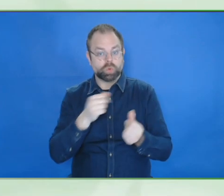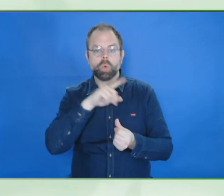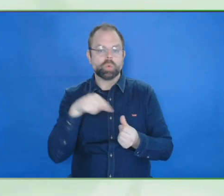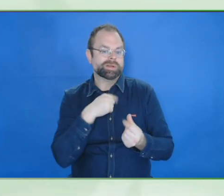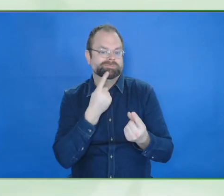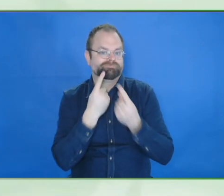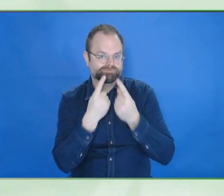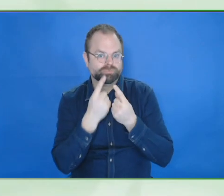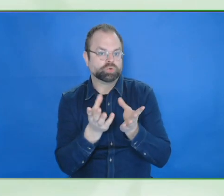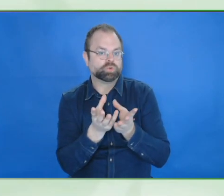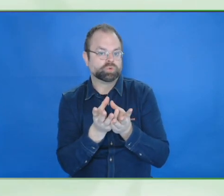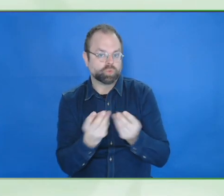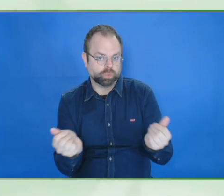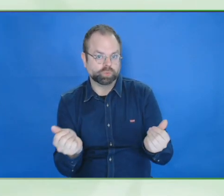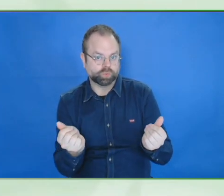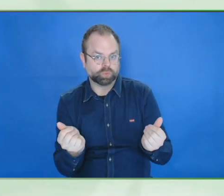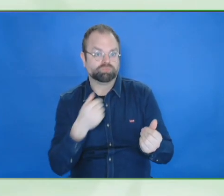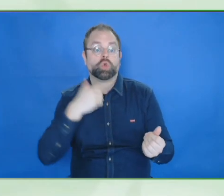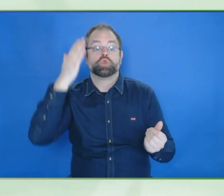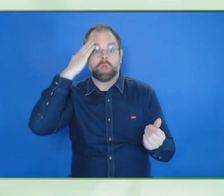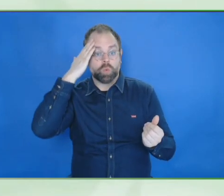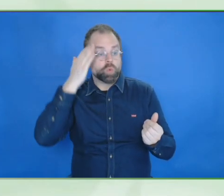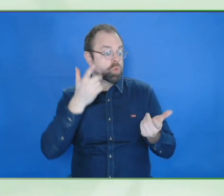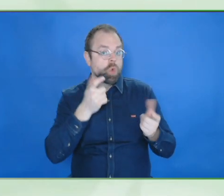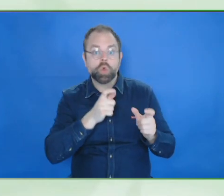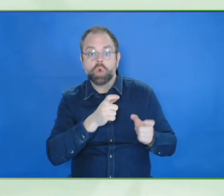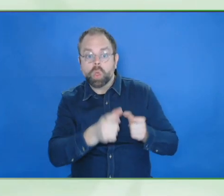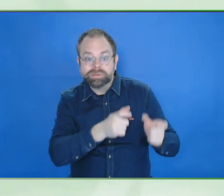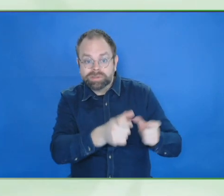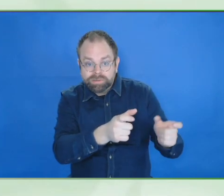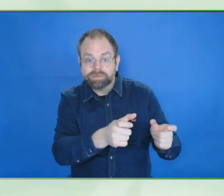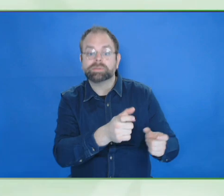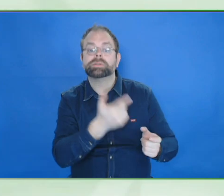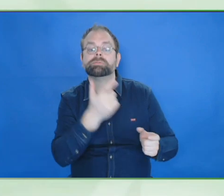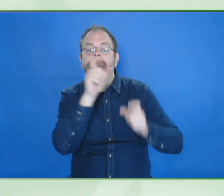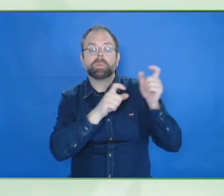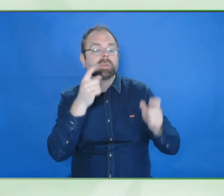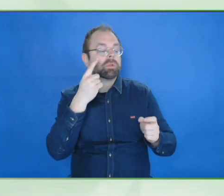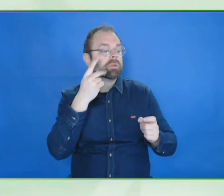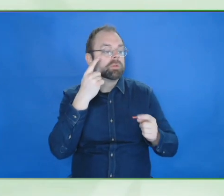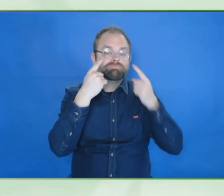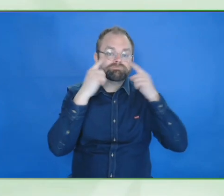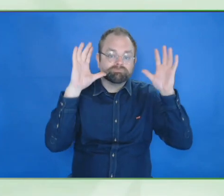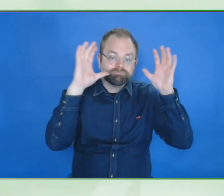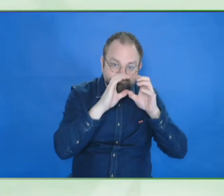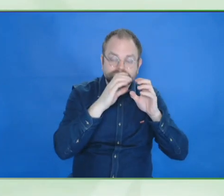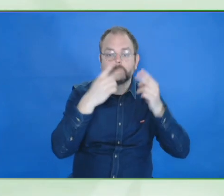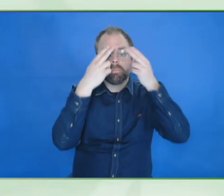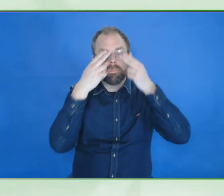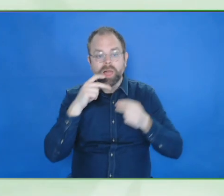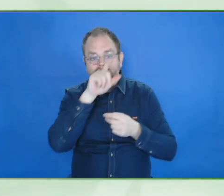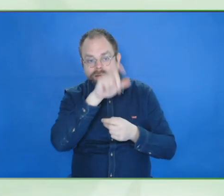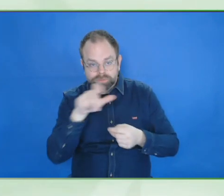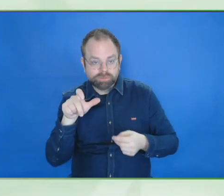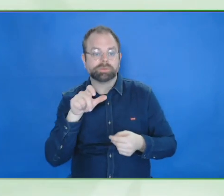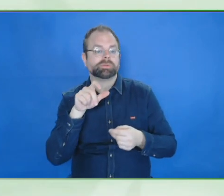But nevertheless, the people have to prove that they are able to convince a group of